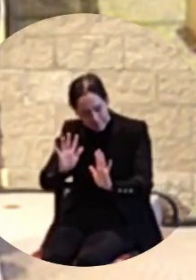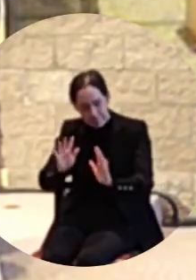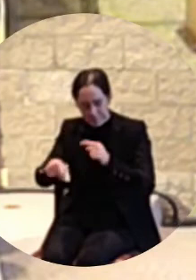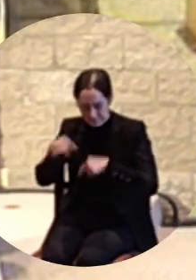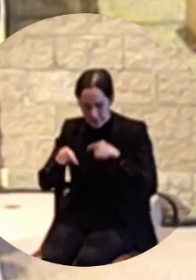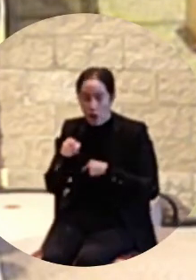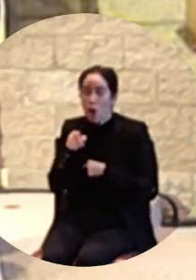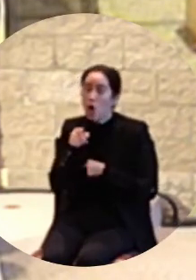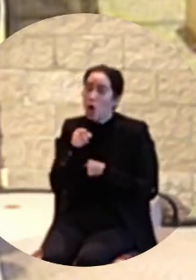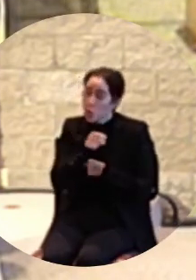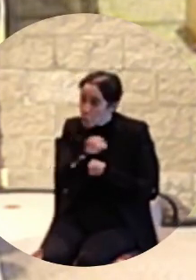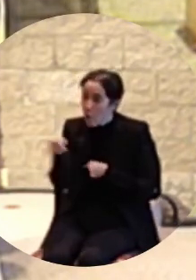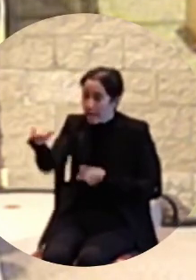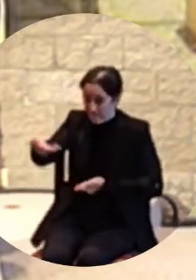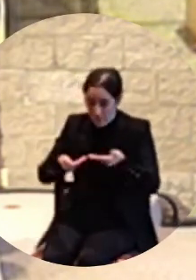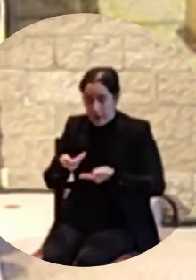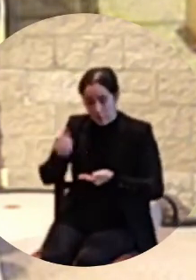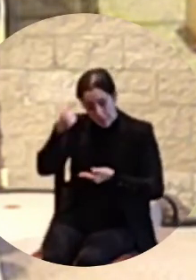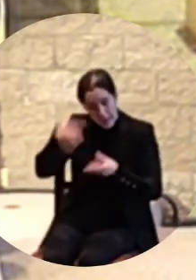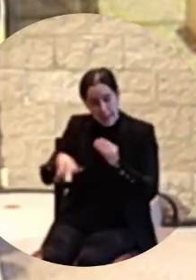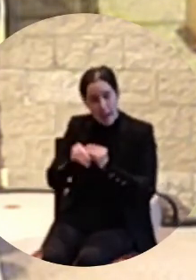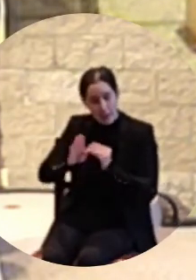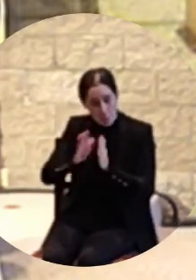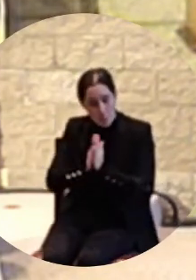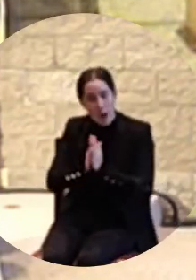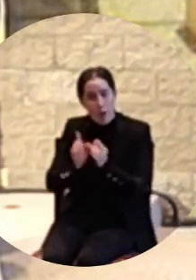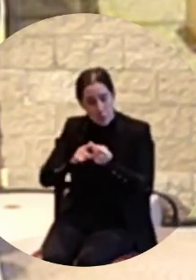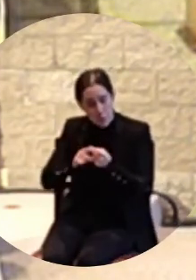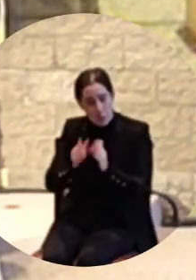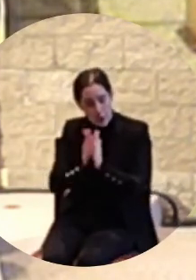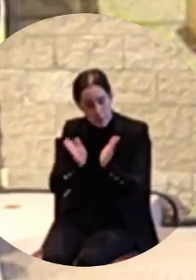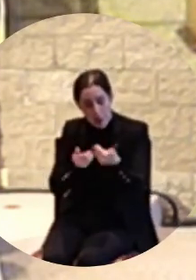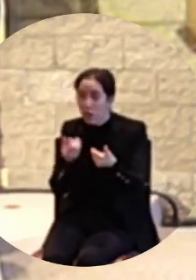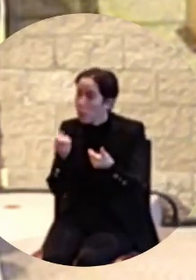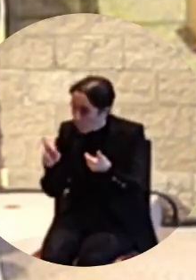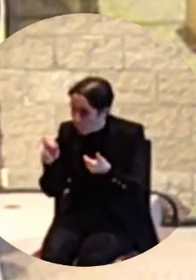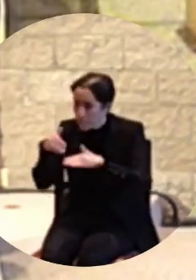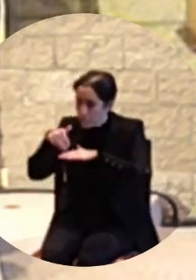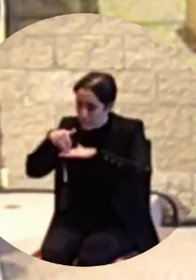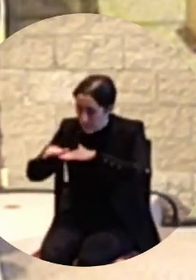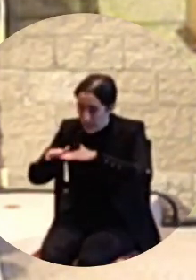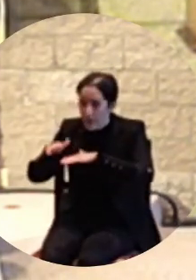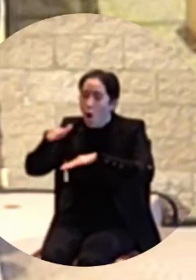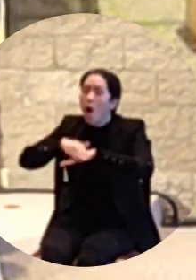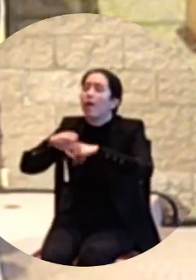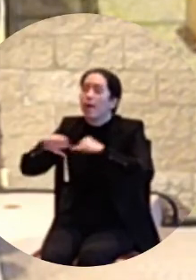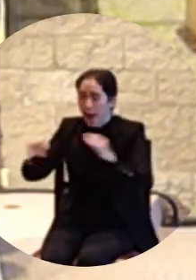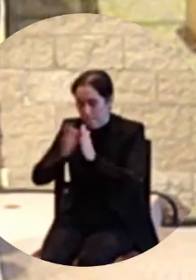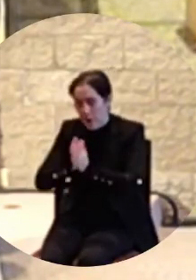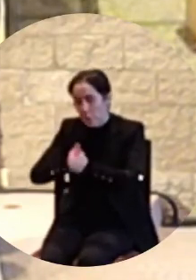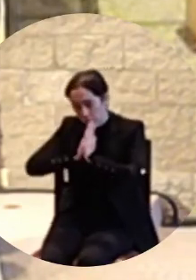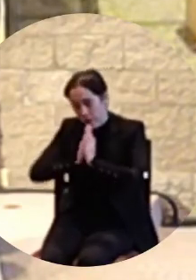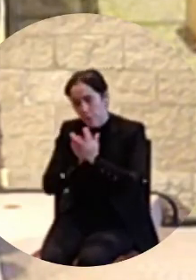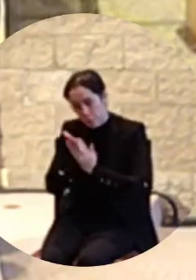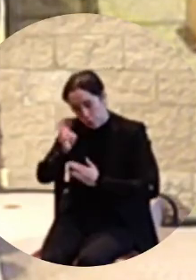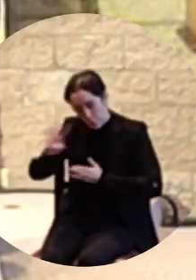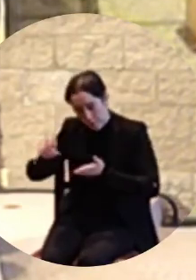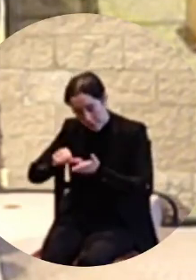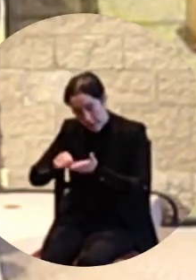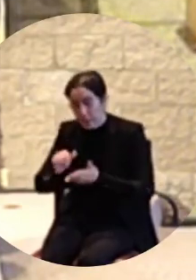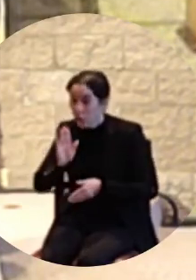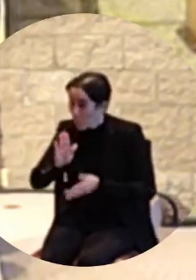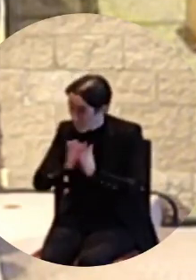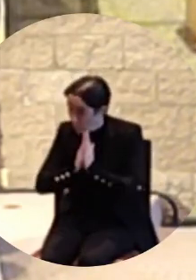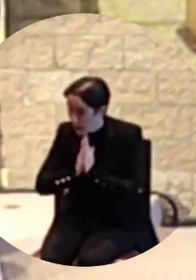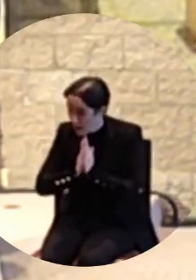invited to mentally add your prayers to the prayer box or submit an online prayer request via our website. Your prayers